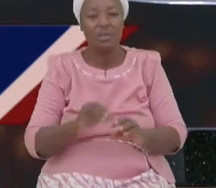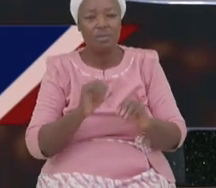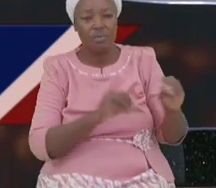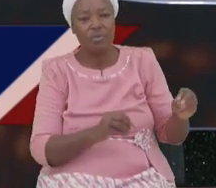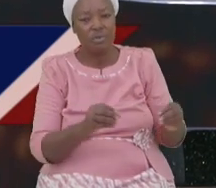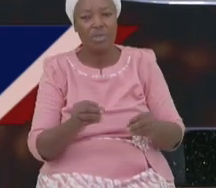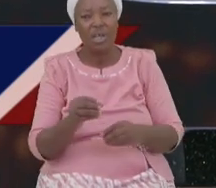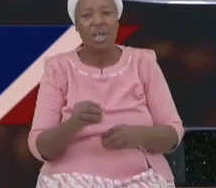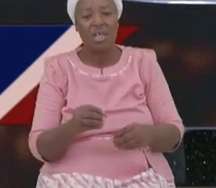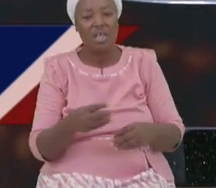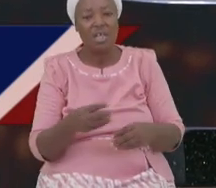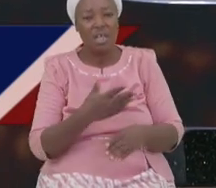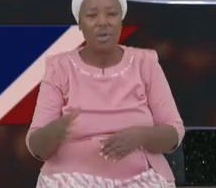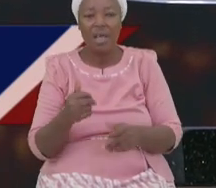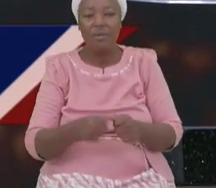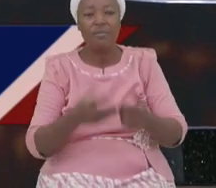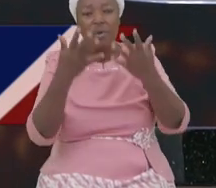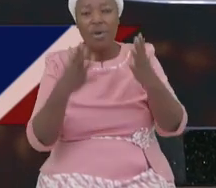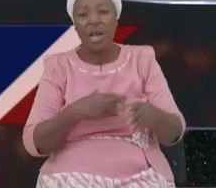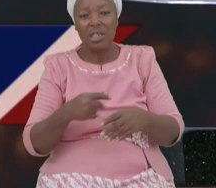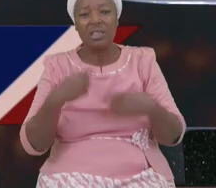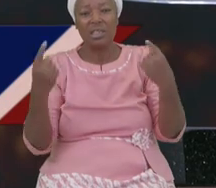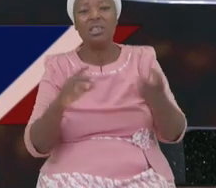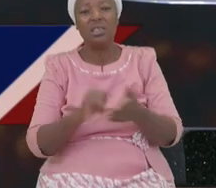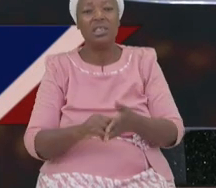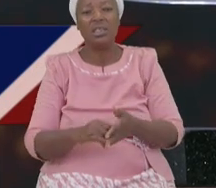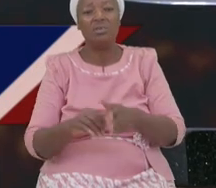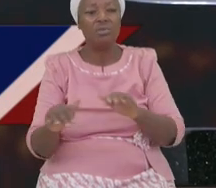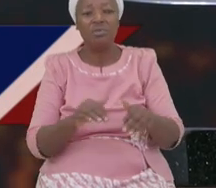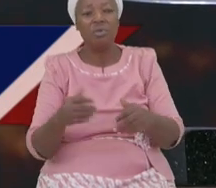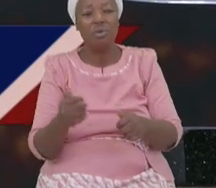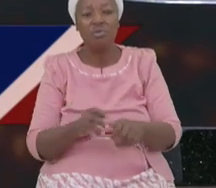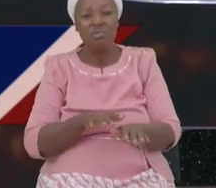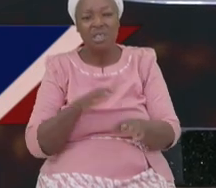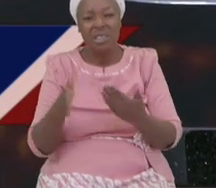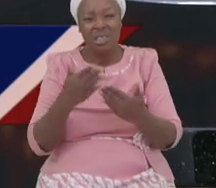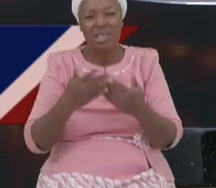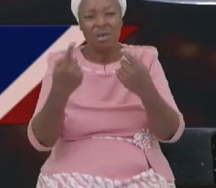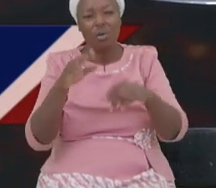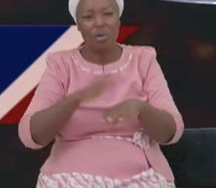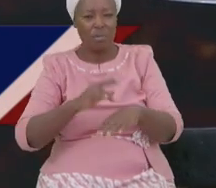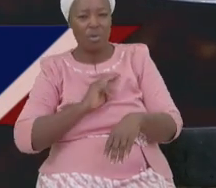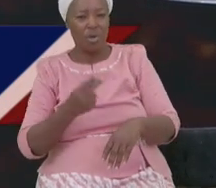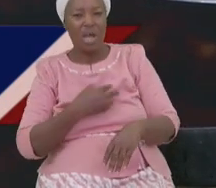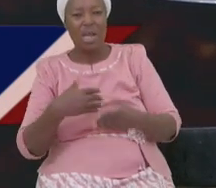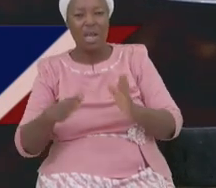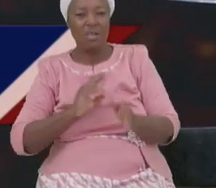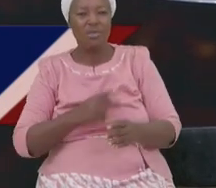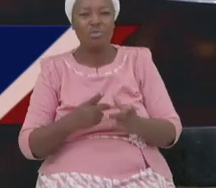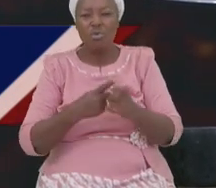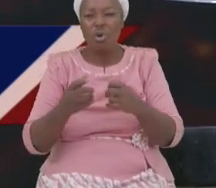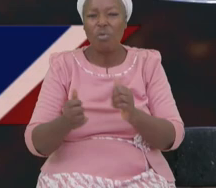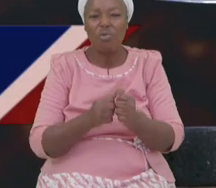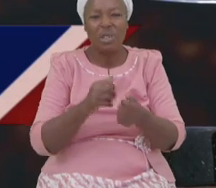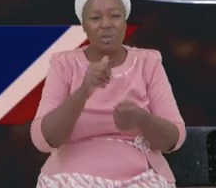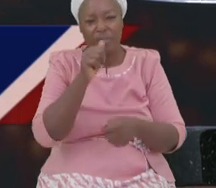and the sin which does so easily beset us, and let us run with